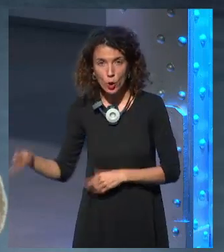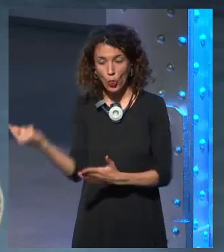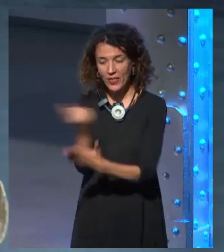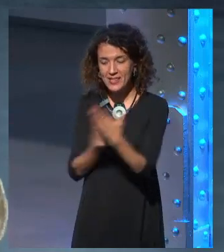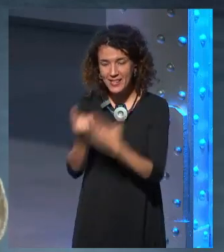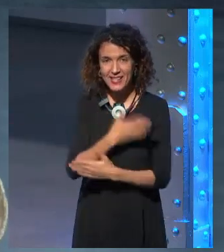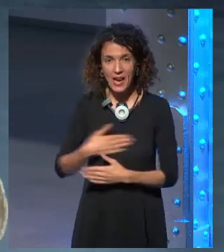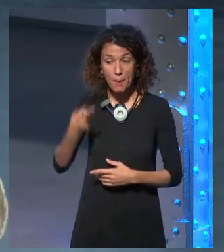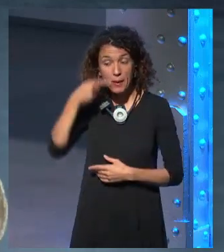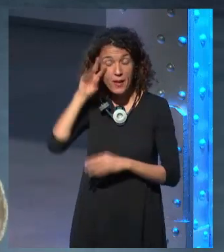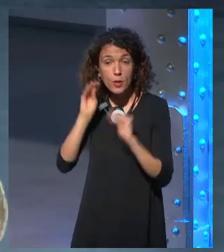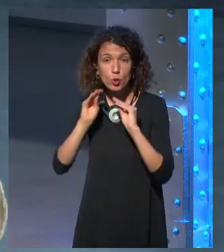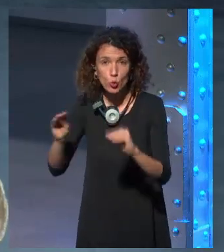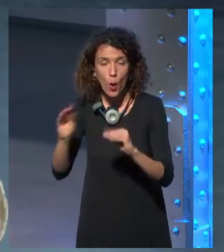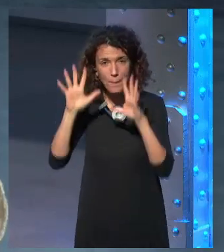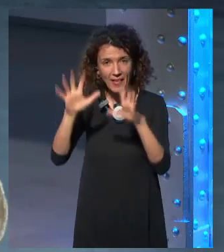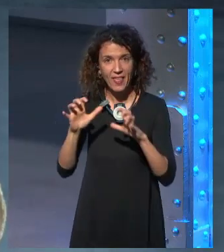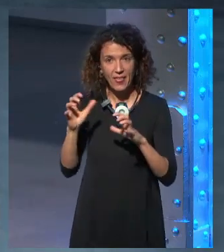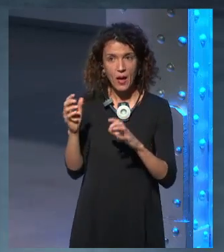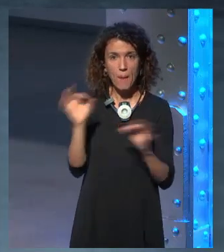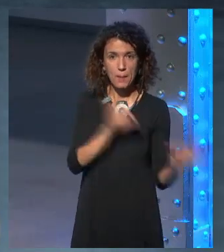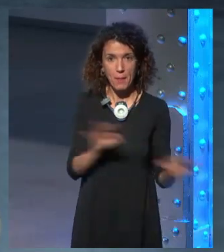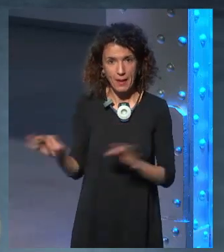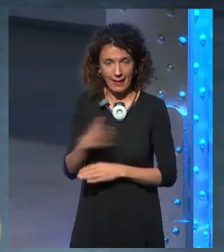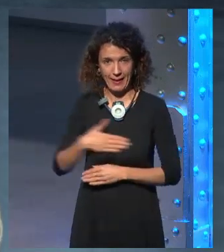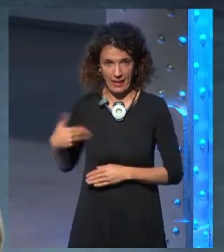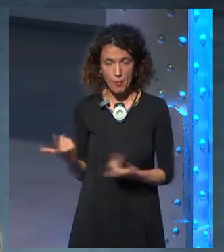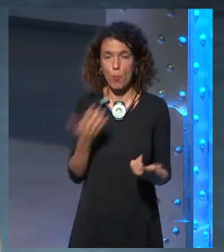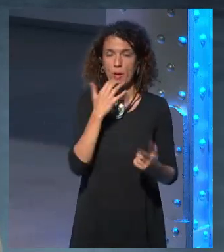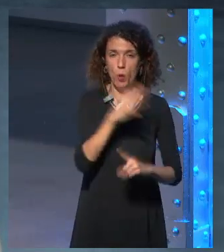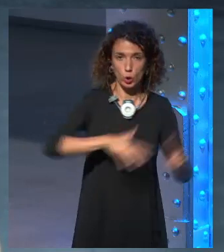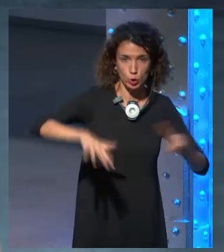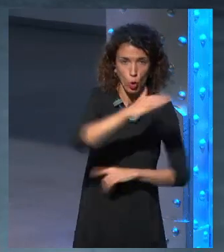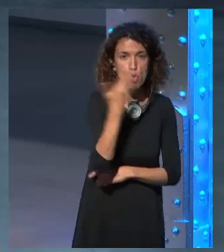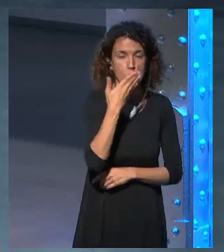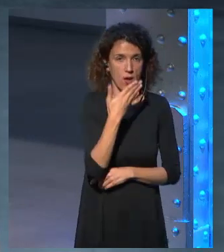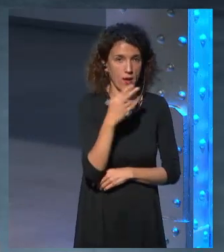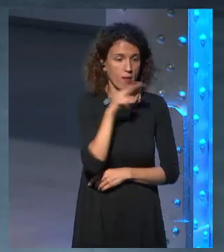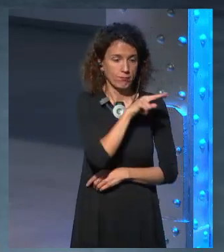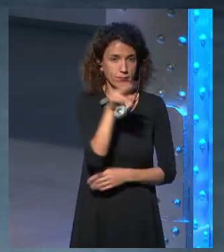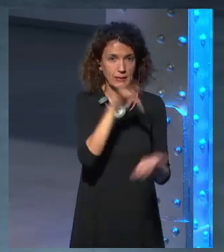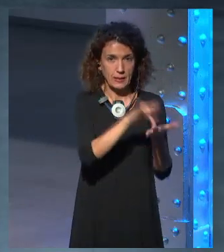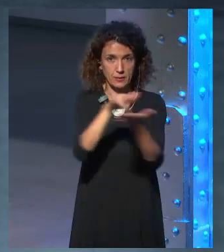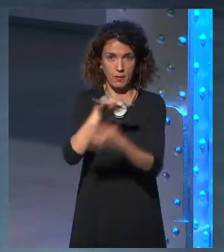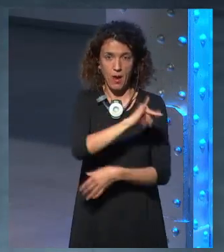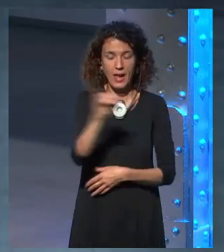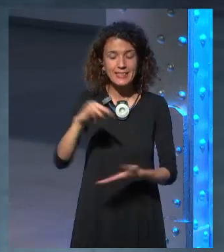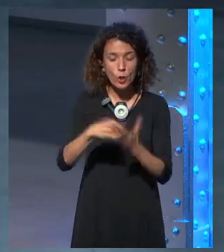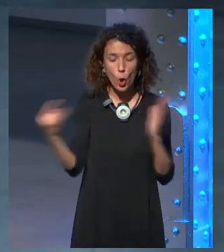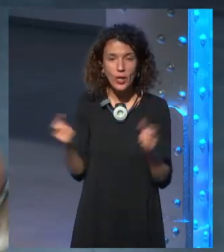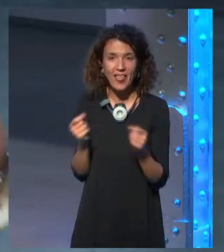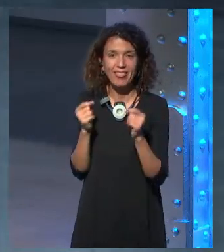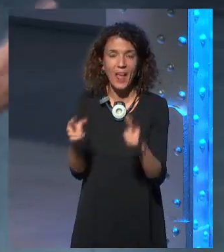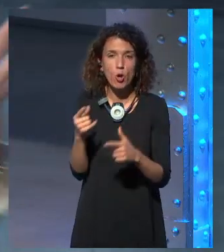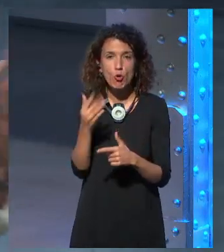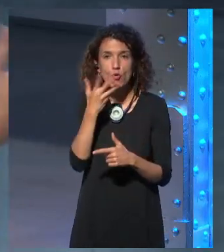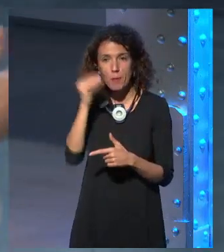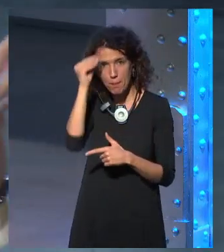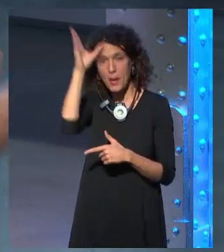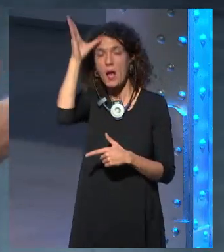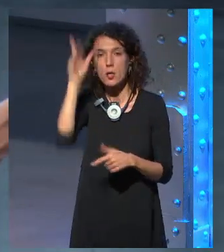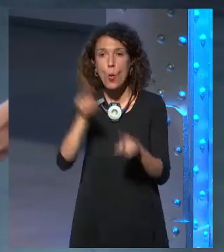the schools and environments that we're working in the United States, the technology augments learning. It doesn't replace it. It